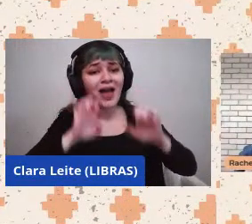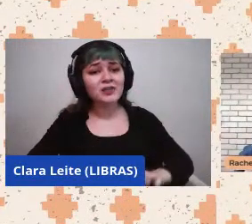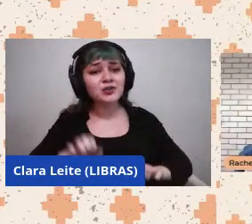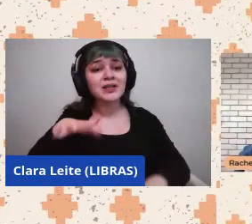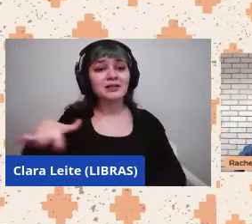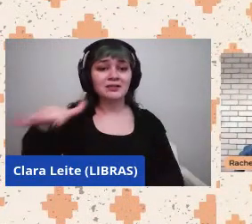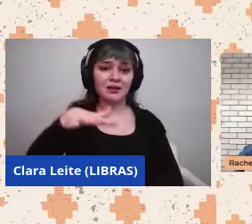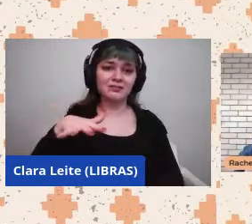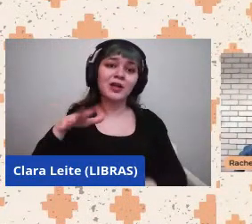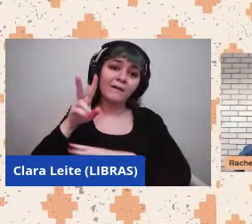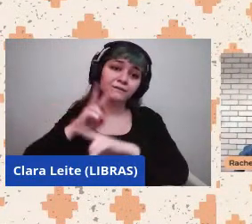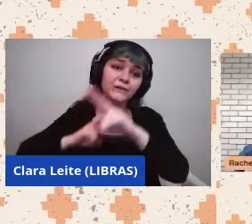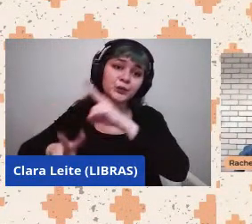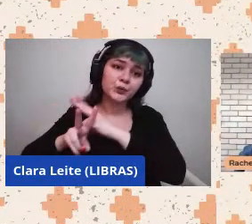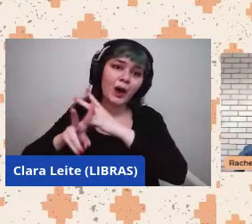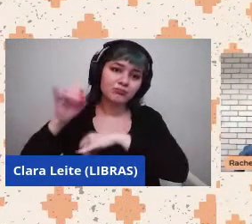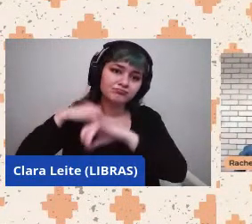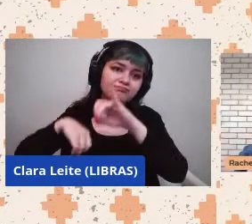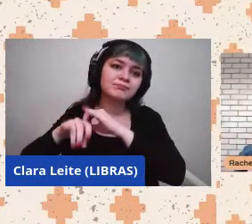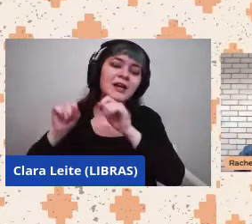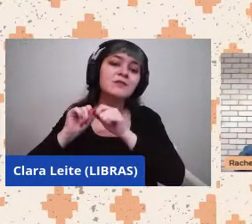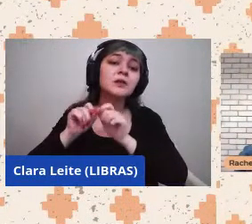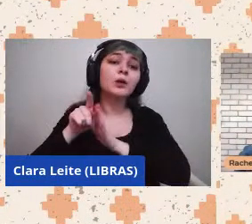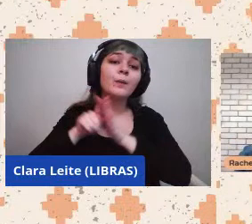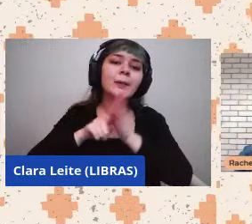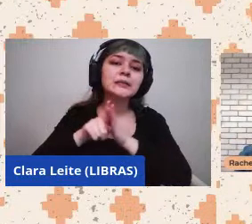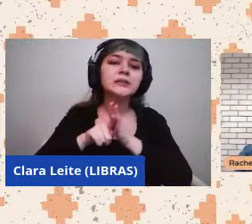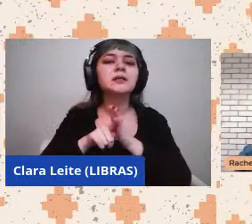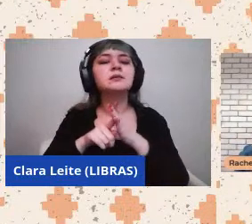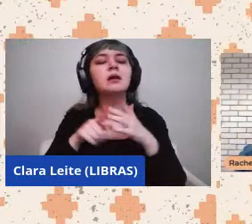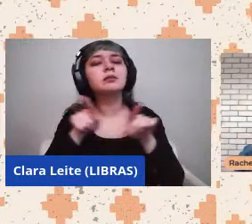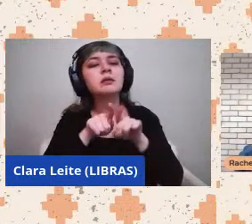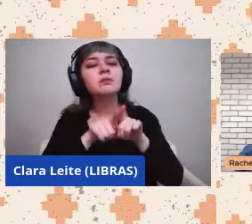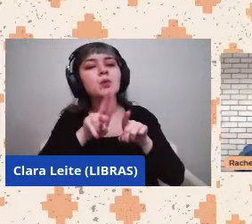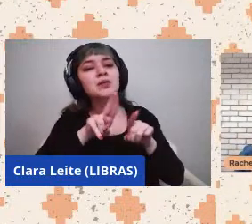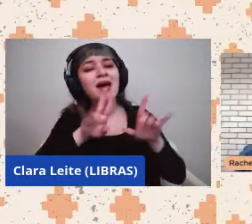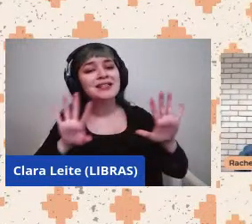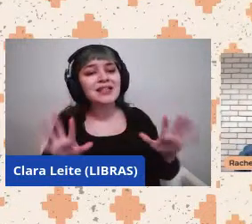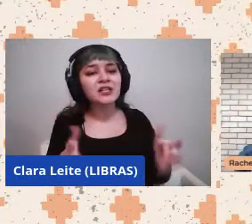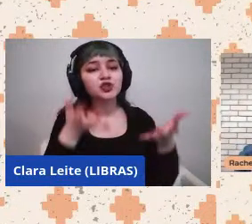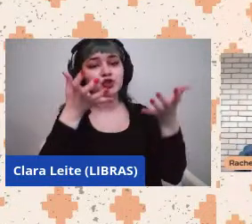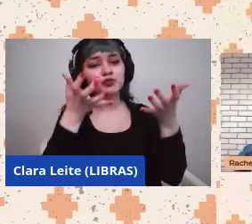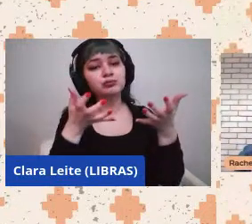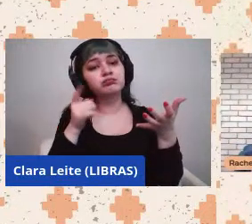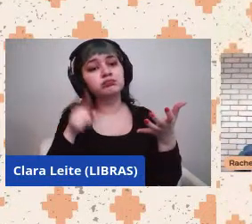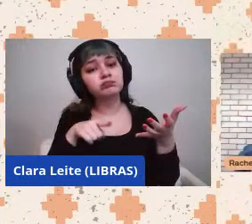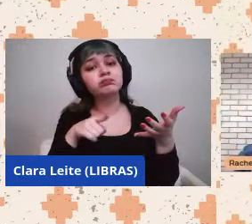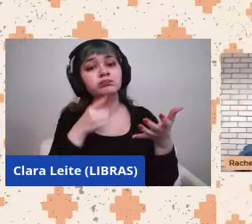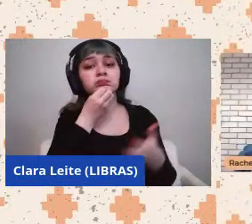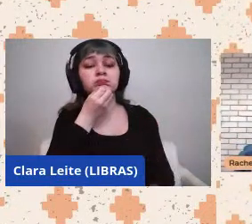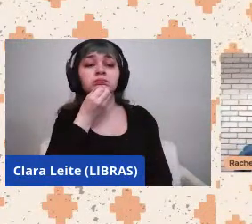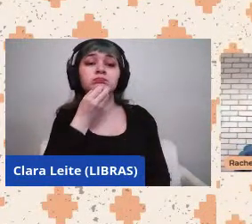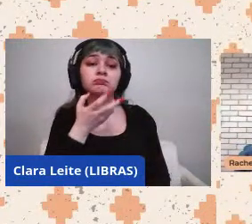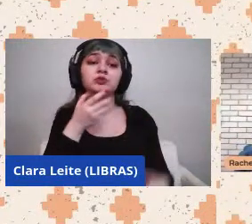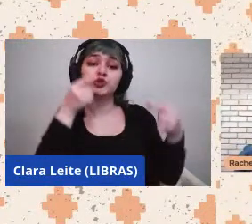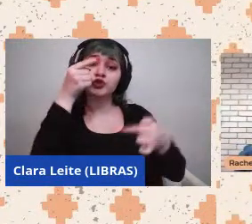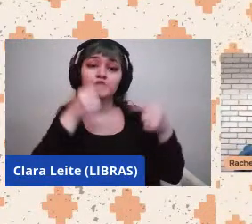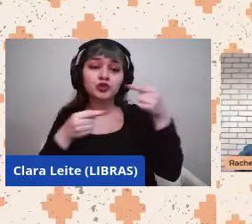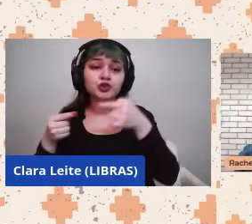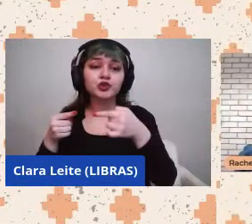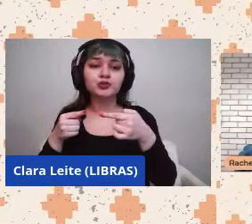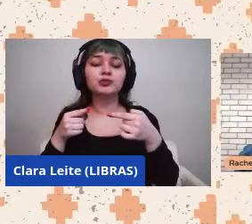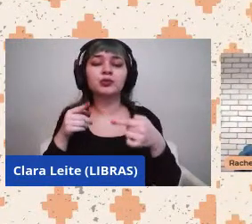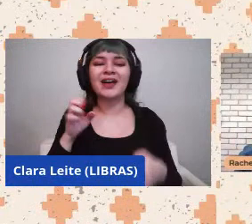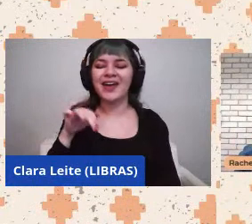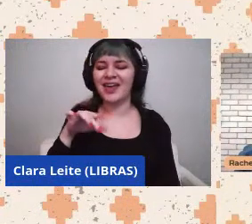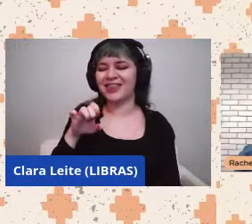spaces when we're doing research there. And the use of incentives is also quite well addressed within English